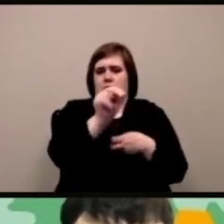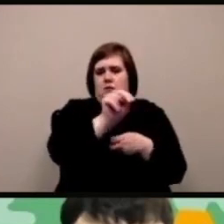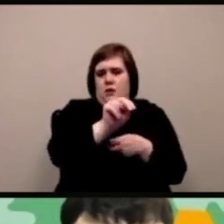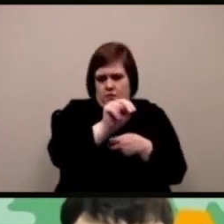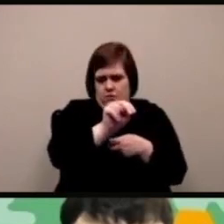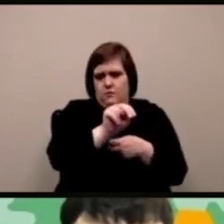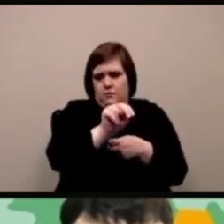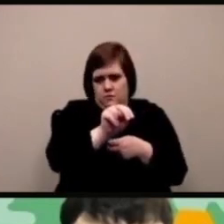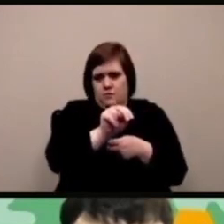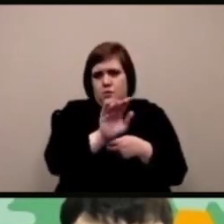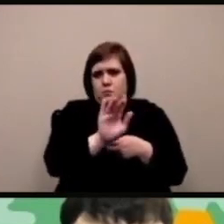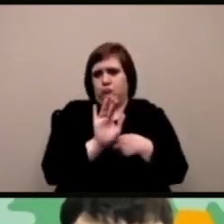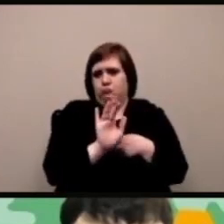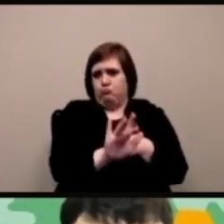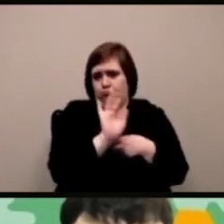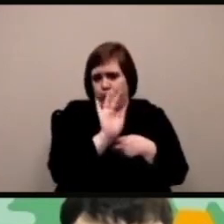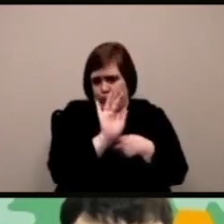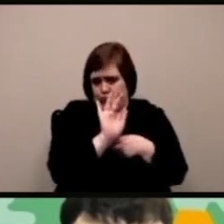So I'm just going to click it.